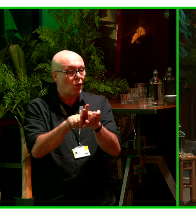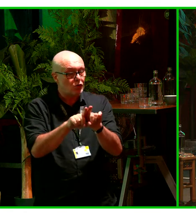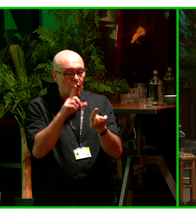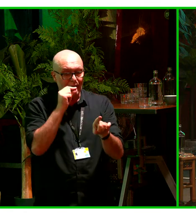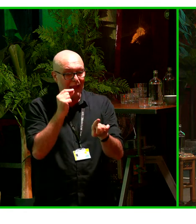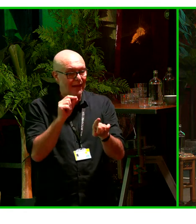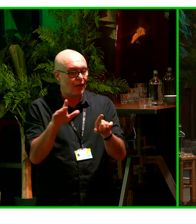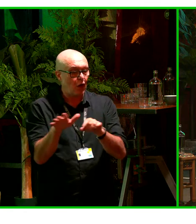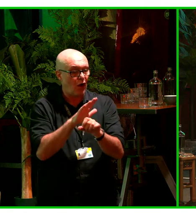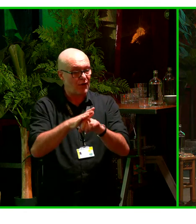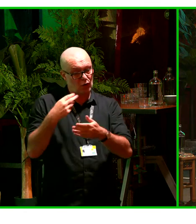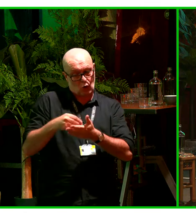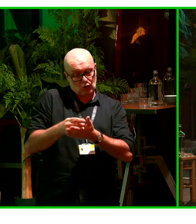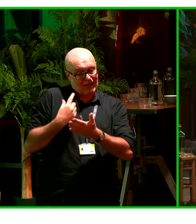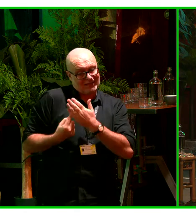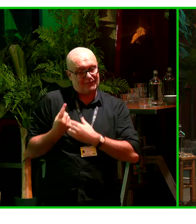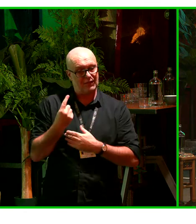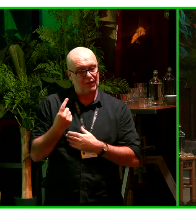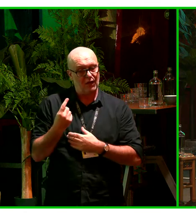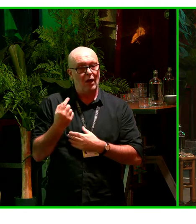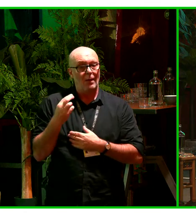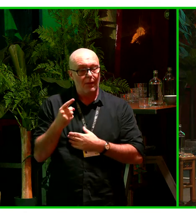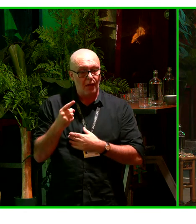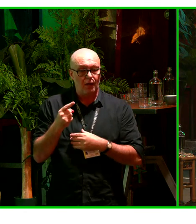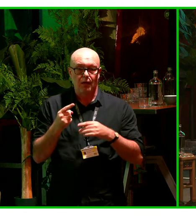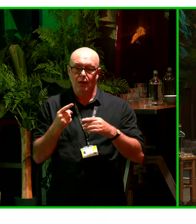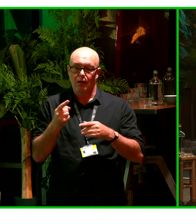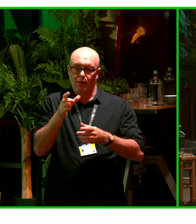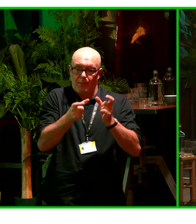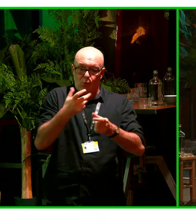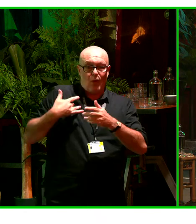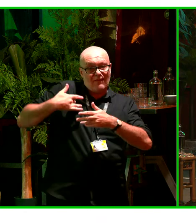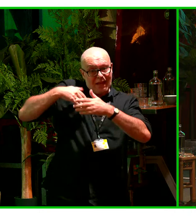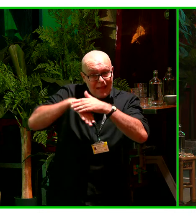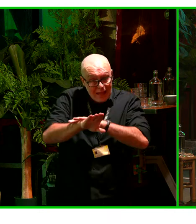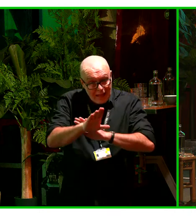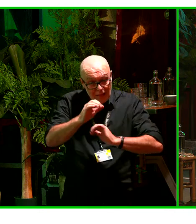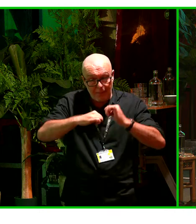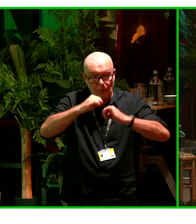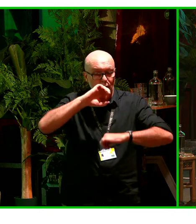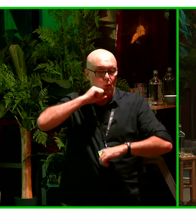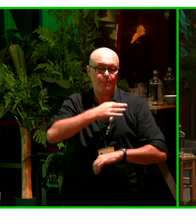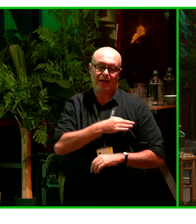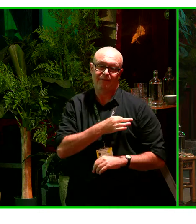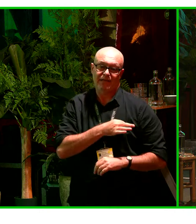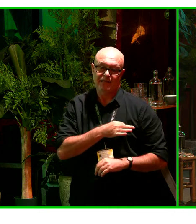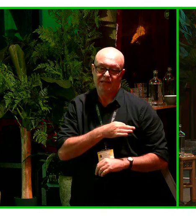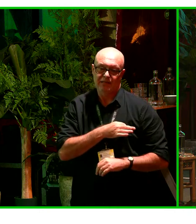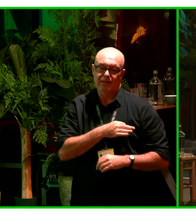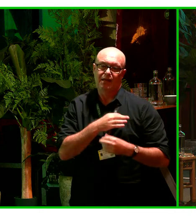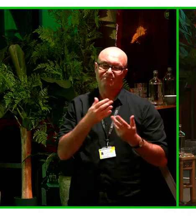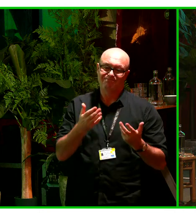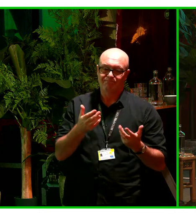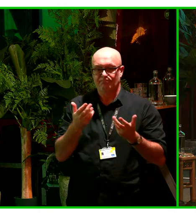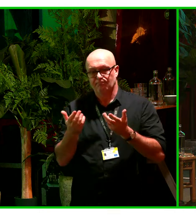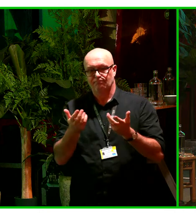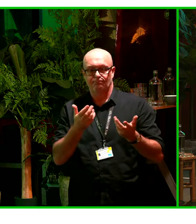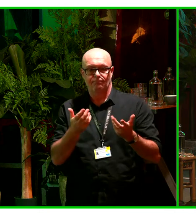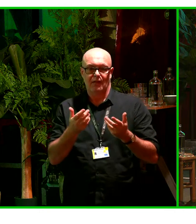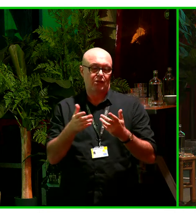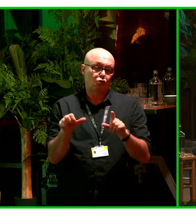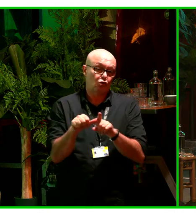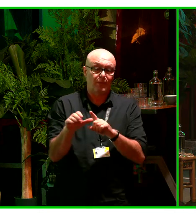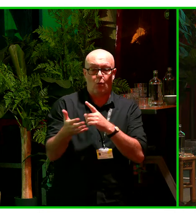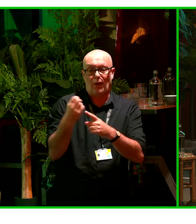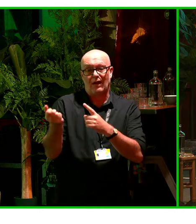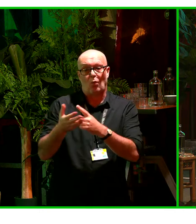the occupiers of the building can actually benefit from that investment? A win-win situation.